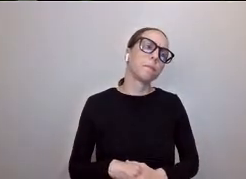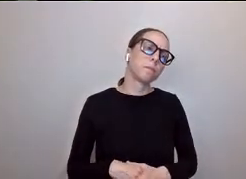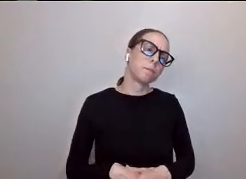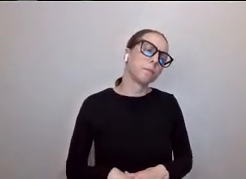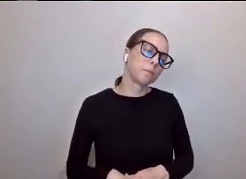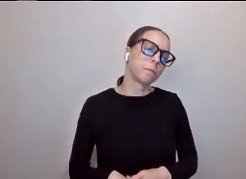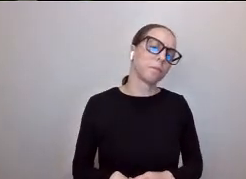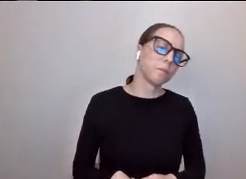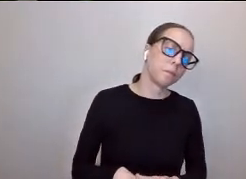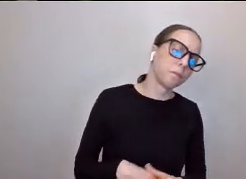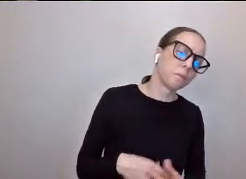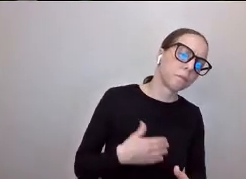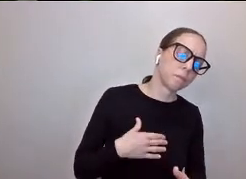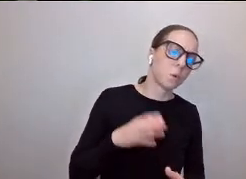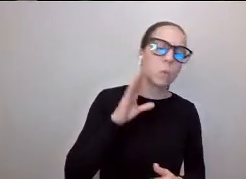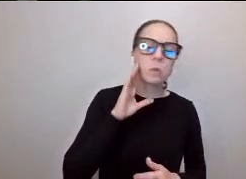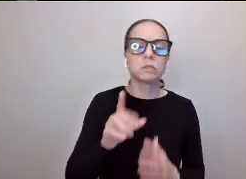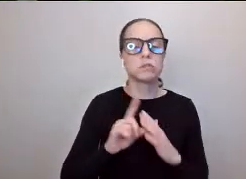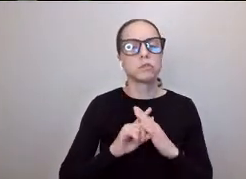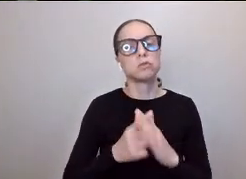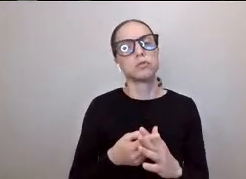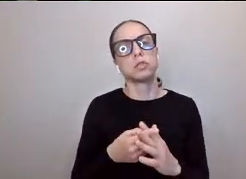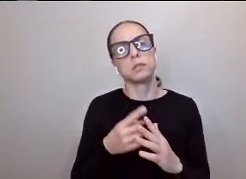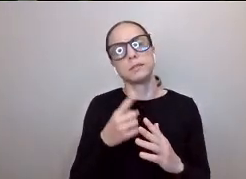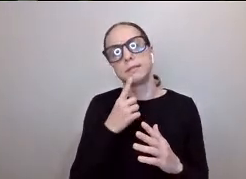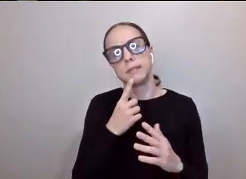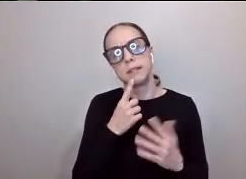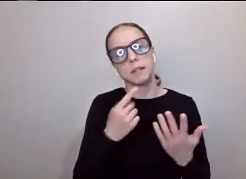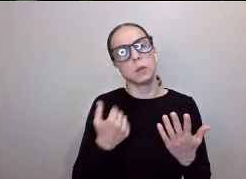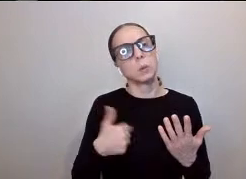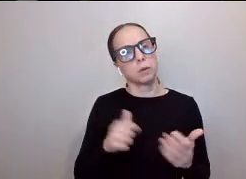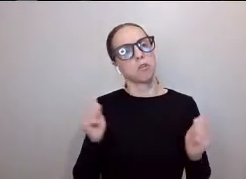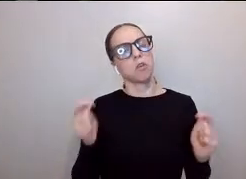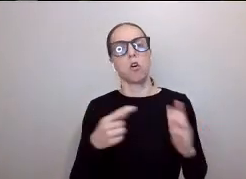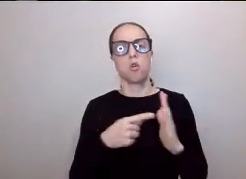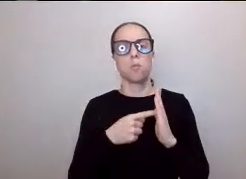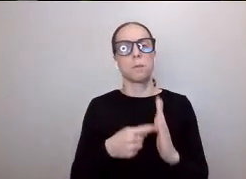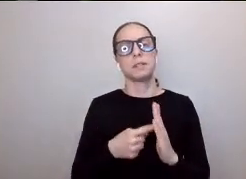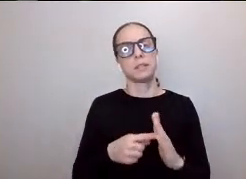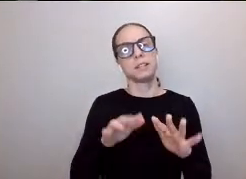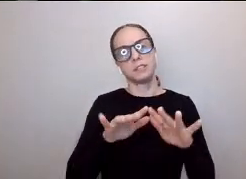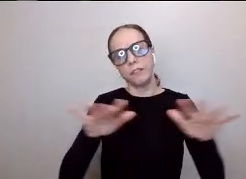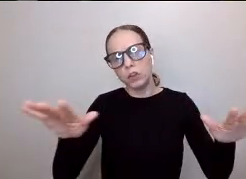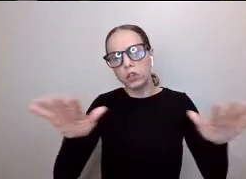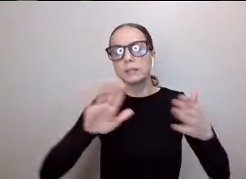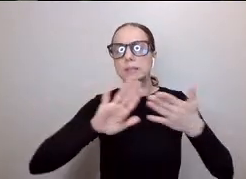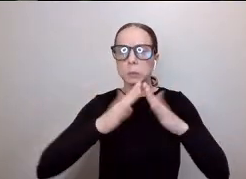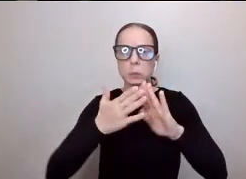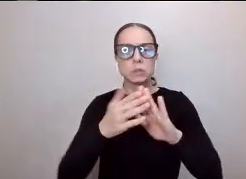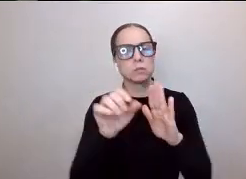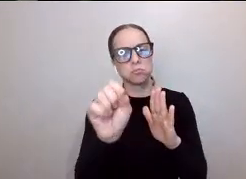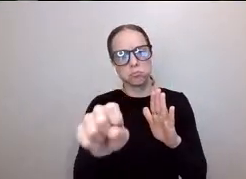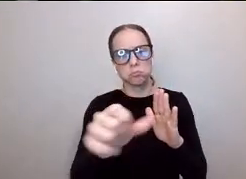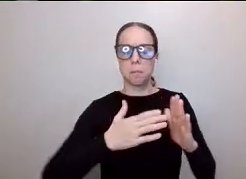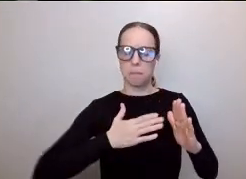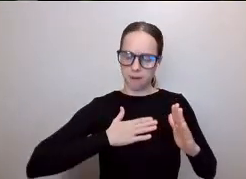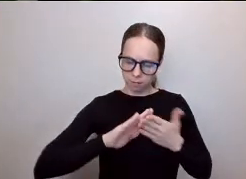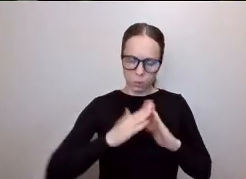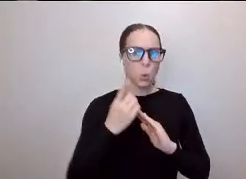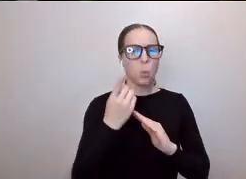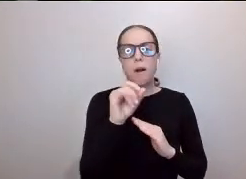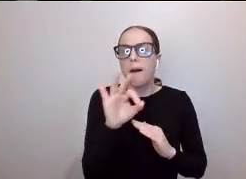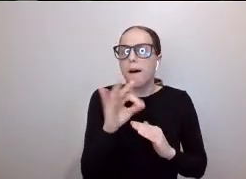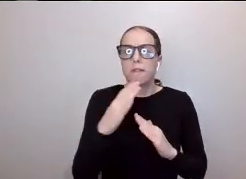that, you know, I mean, we all represent very diverse communities, and my community is one of the most diverse in the city here in